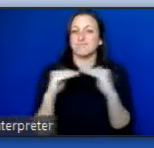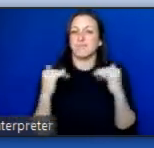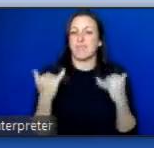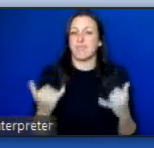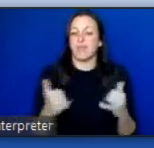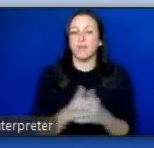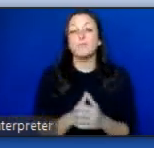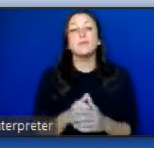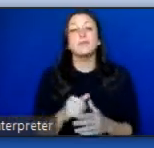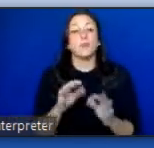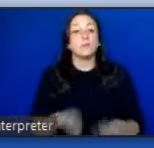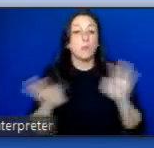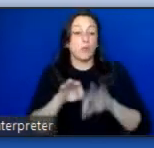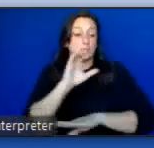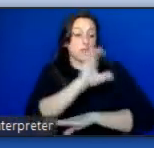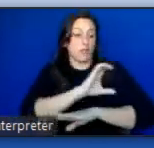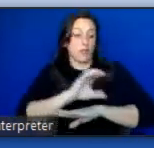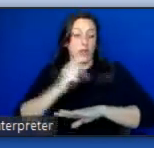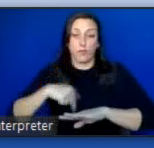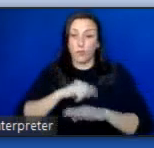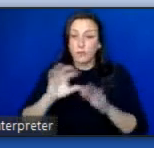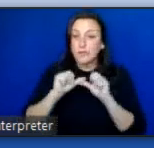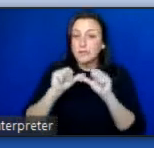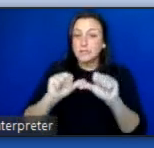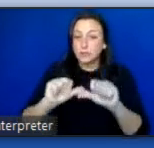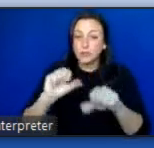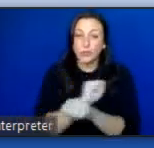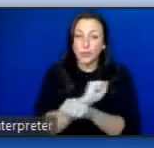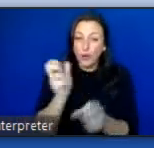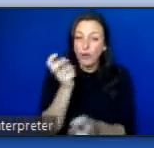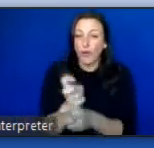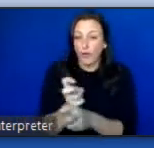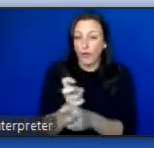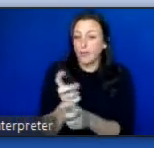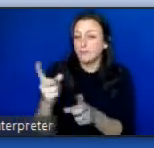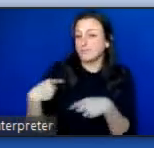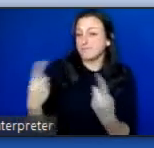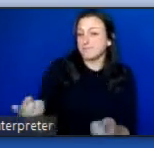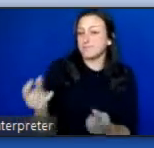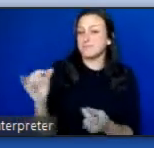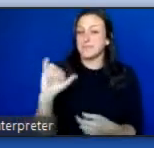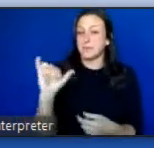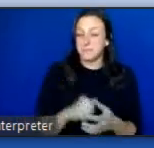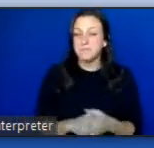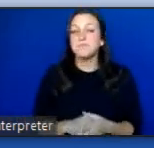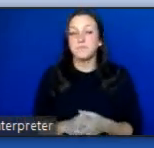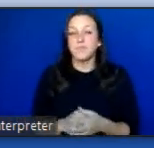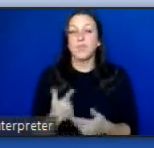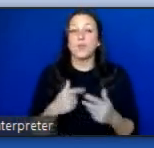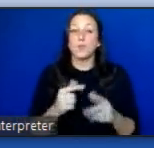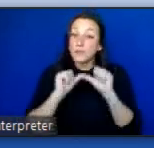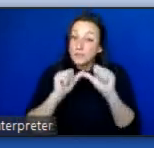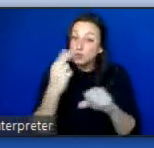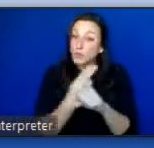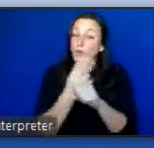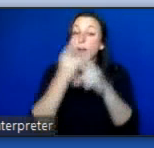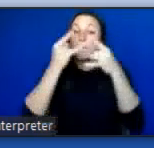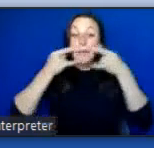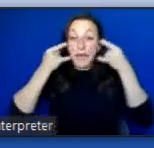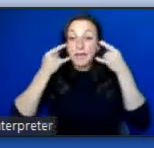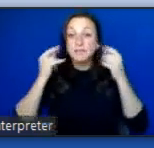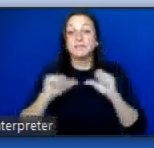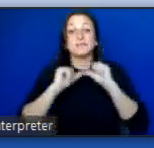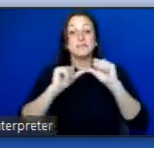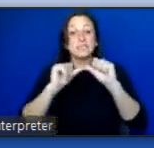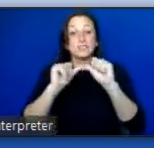hard work that's gotten us to where we are today, and continue to wear masks, social distance,